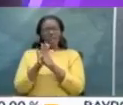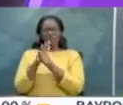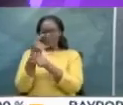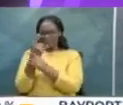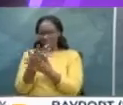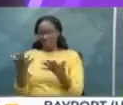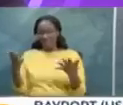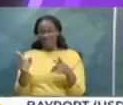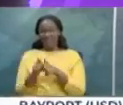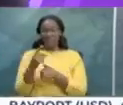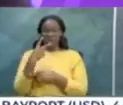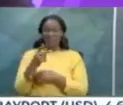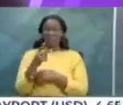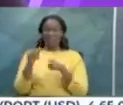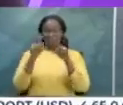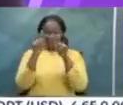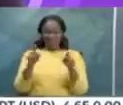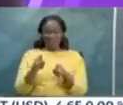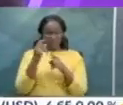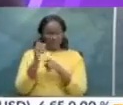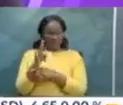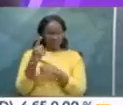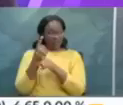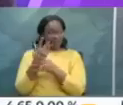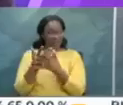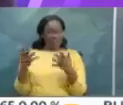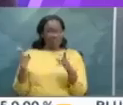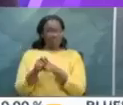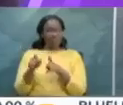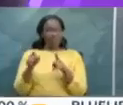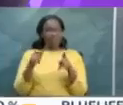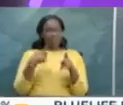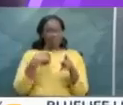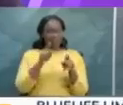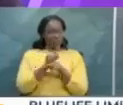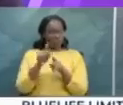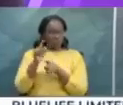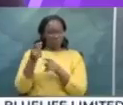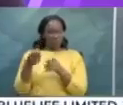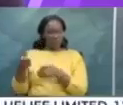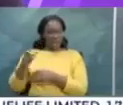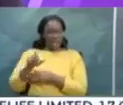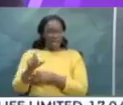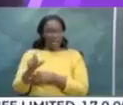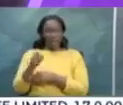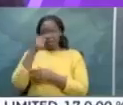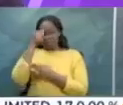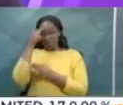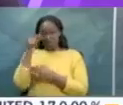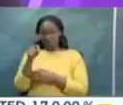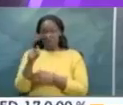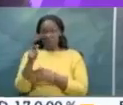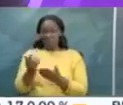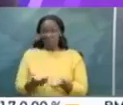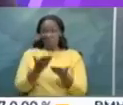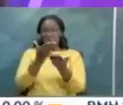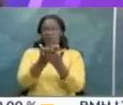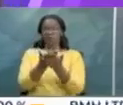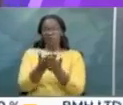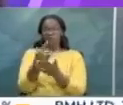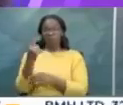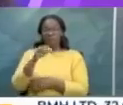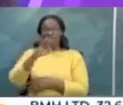you've seen by our screens, the items in it. But I also must add this. Because of her generosity, for